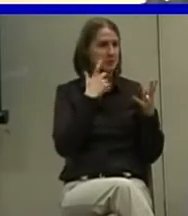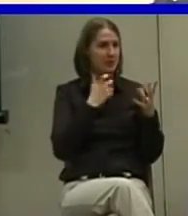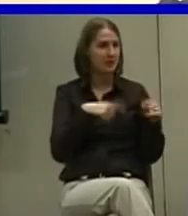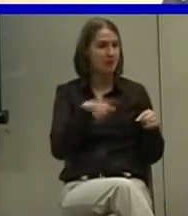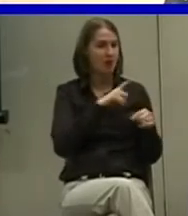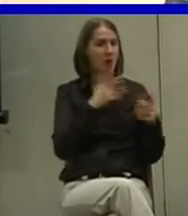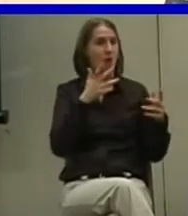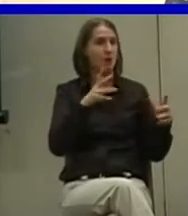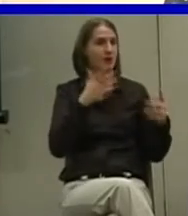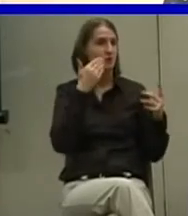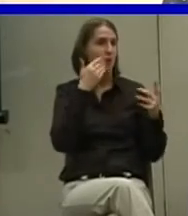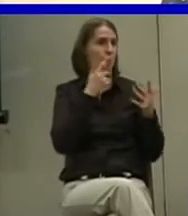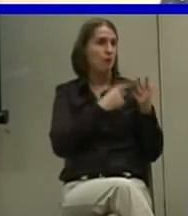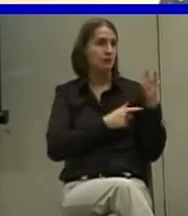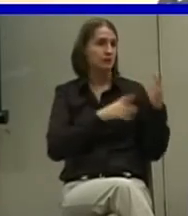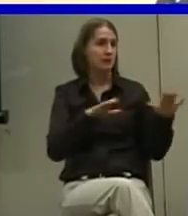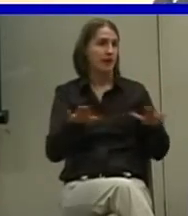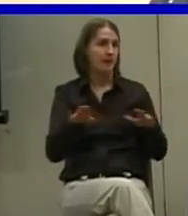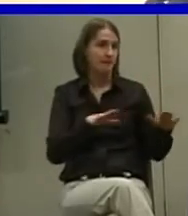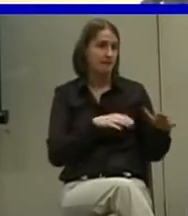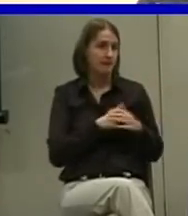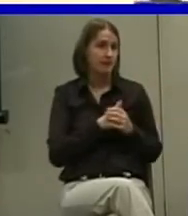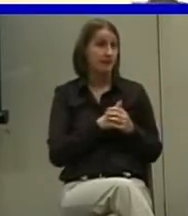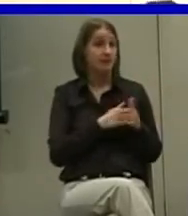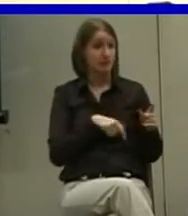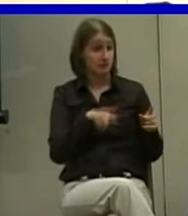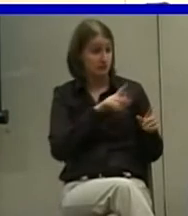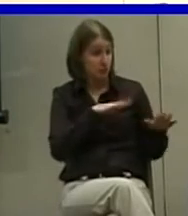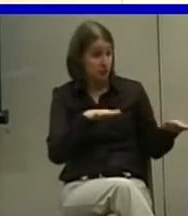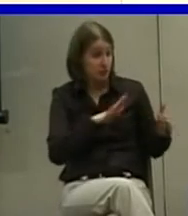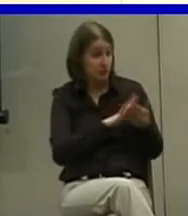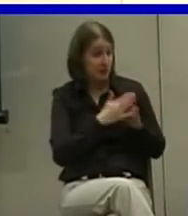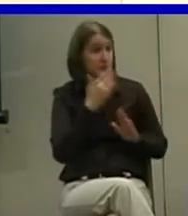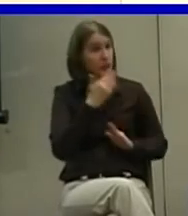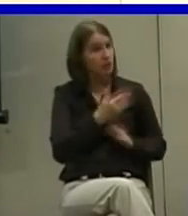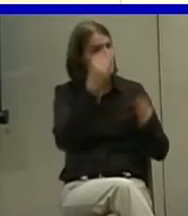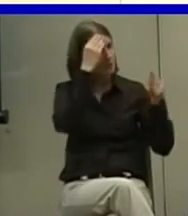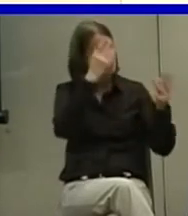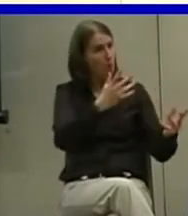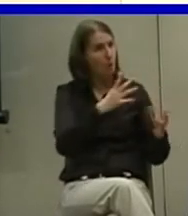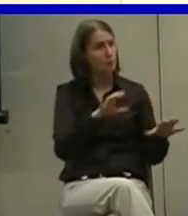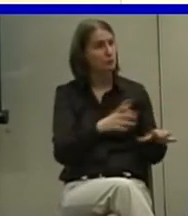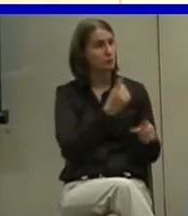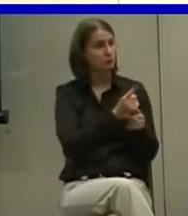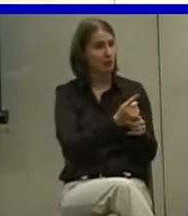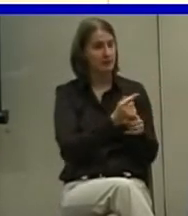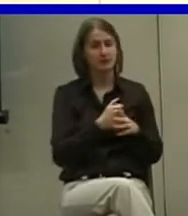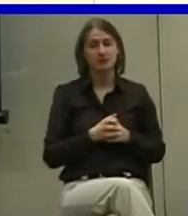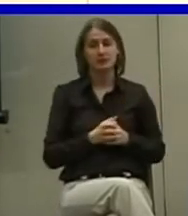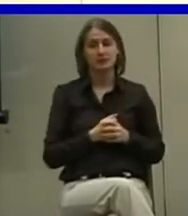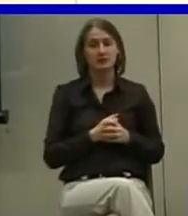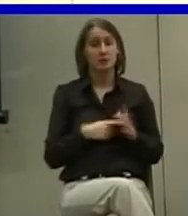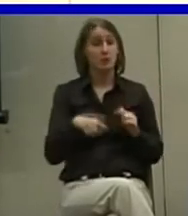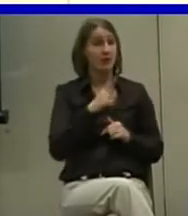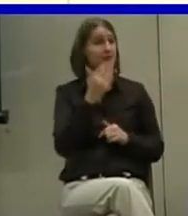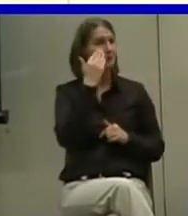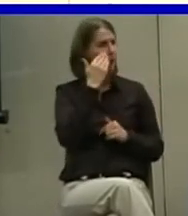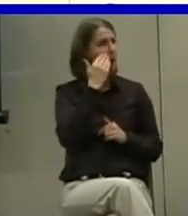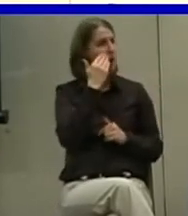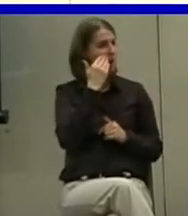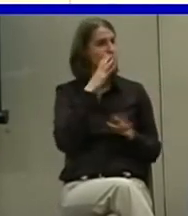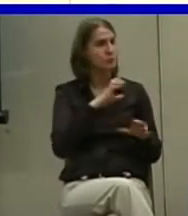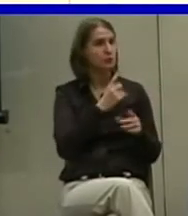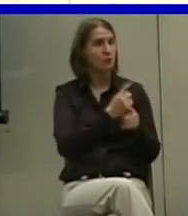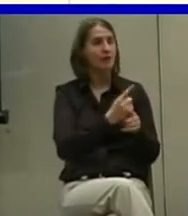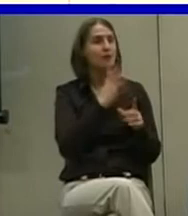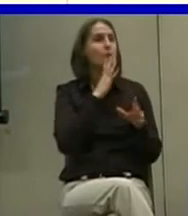So think about, once kids get good at it, let them know they're doing it right. Remember, once they know they're doing it right, they'll do it without